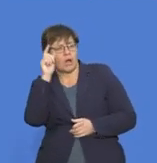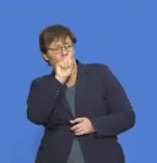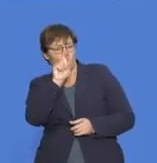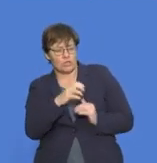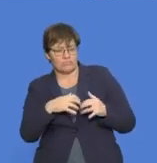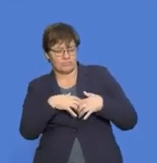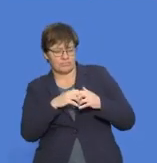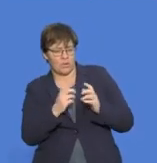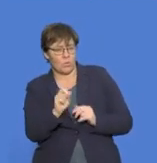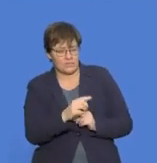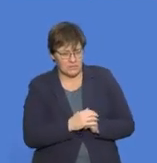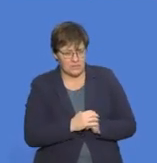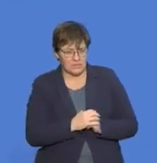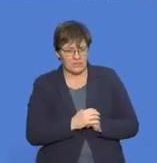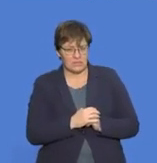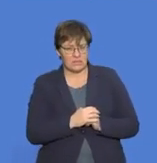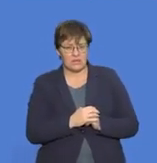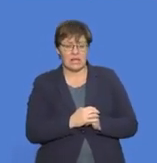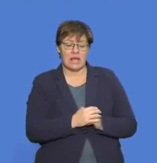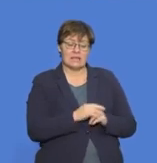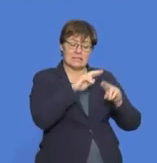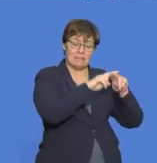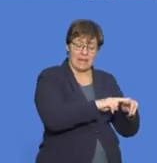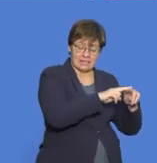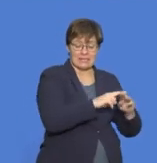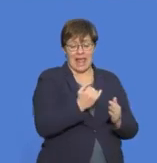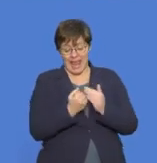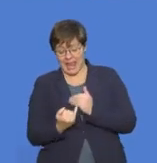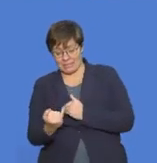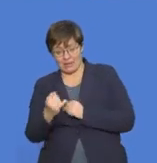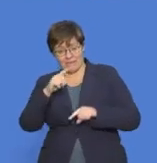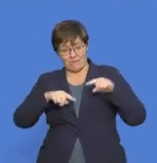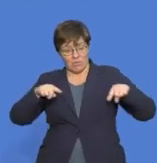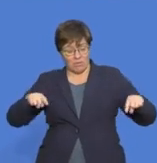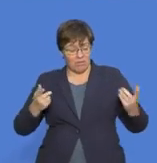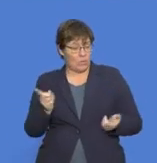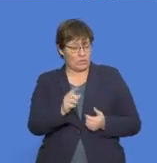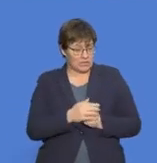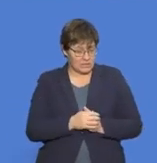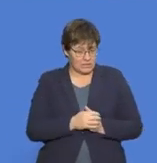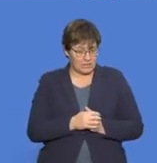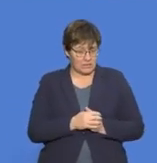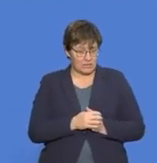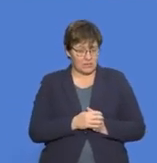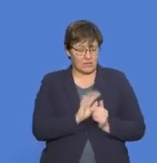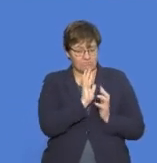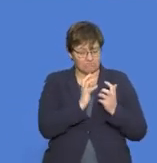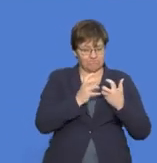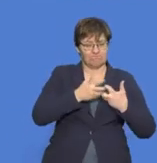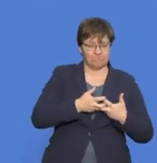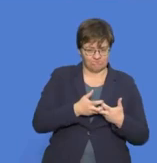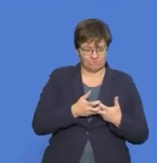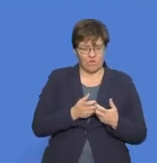is, knowing what dependent and independent variables are. So they're often tied in with